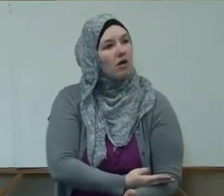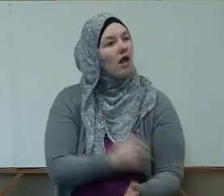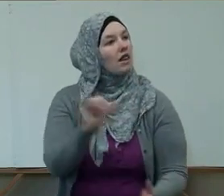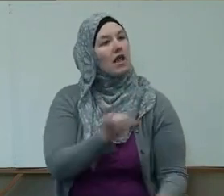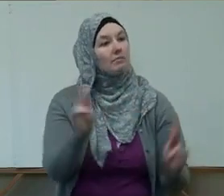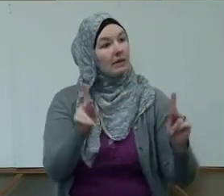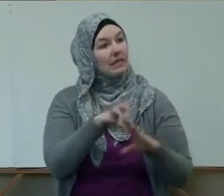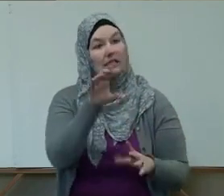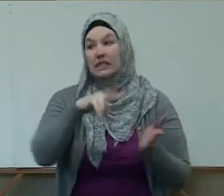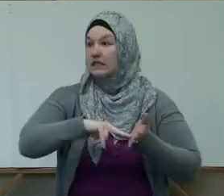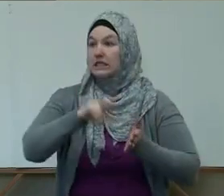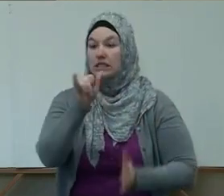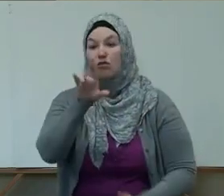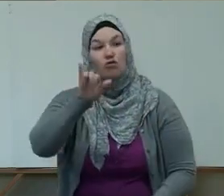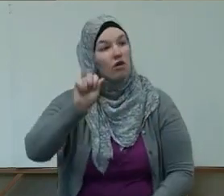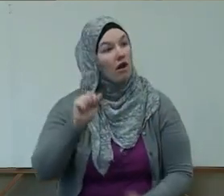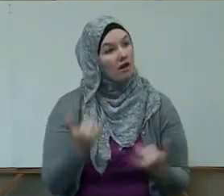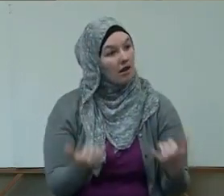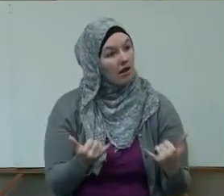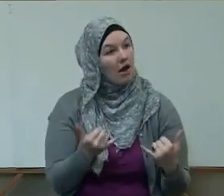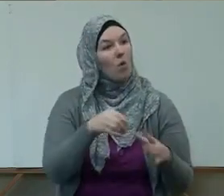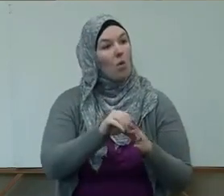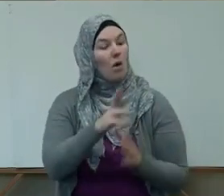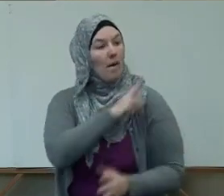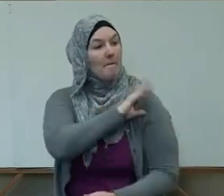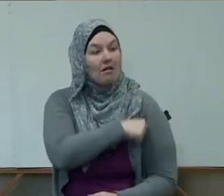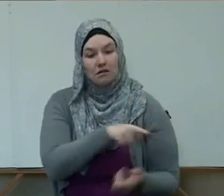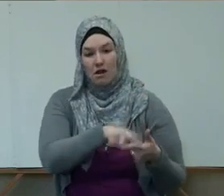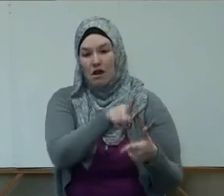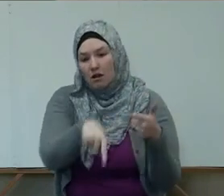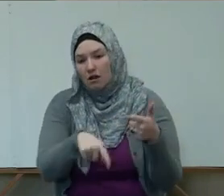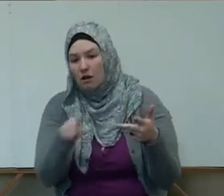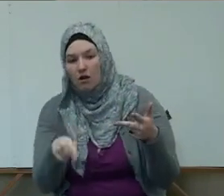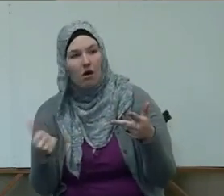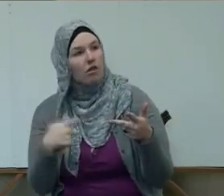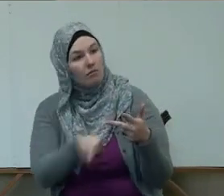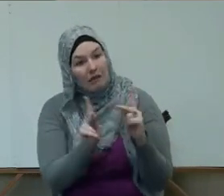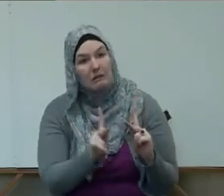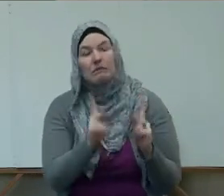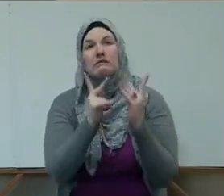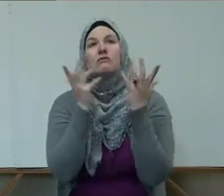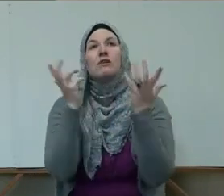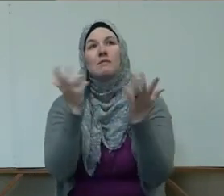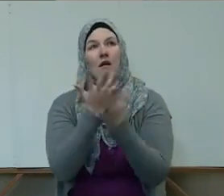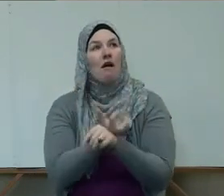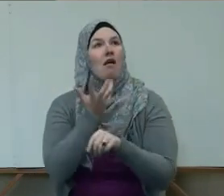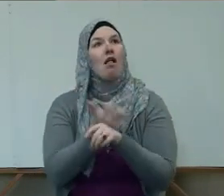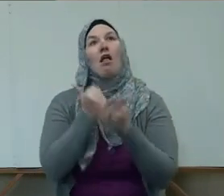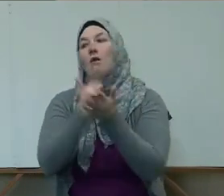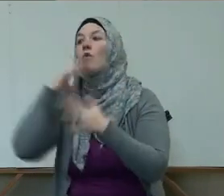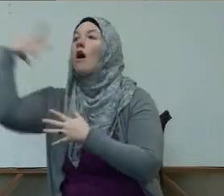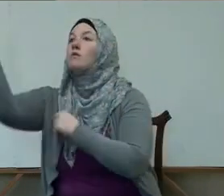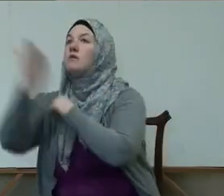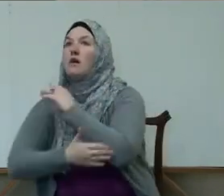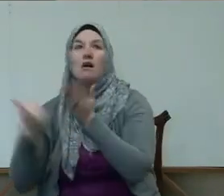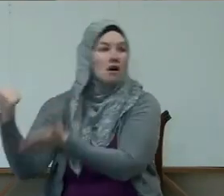in Syria now in particular, or people in Palestine in particular, who are screaming for outside help,